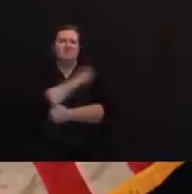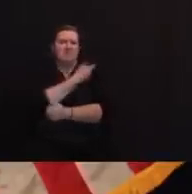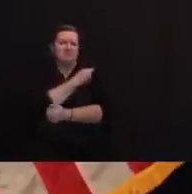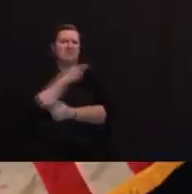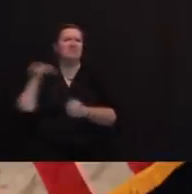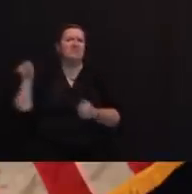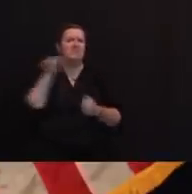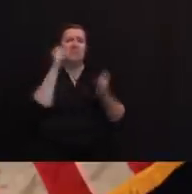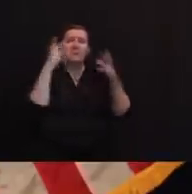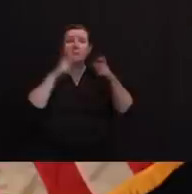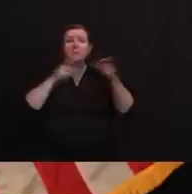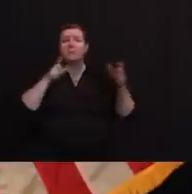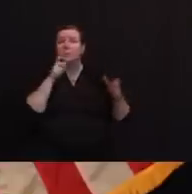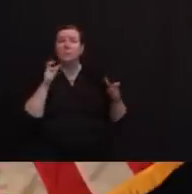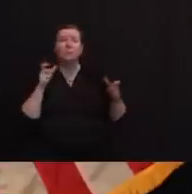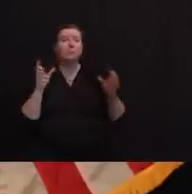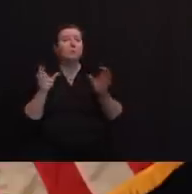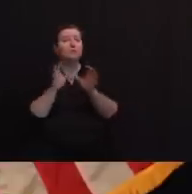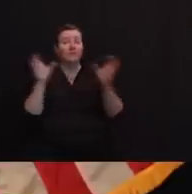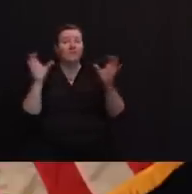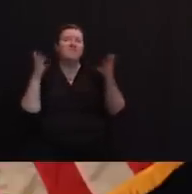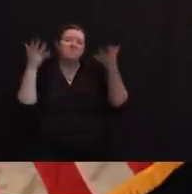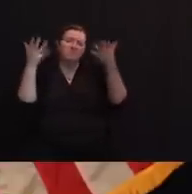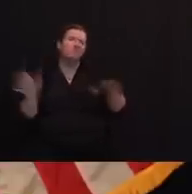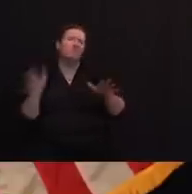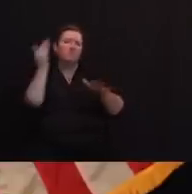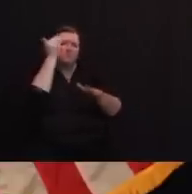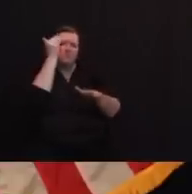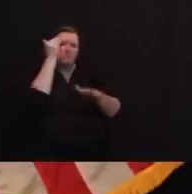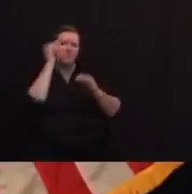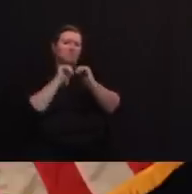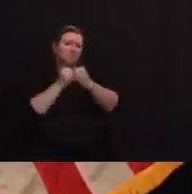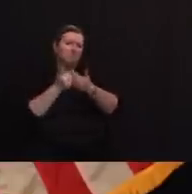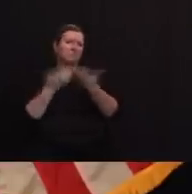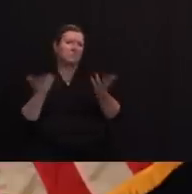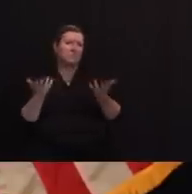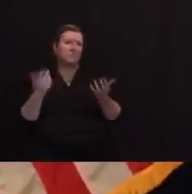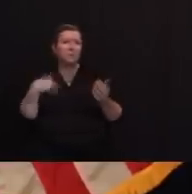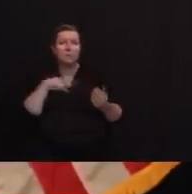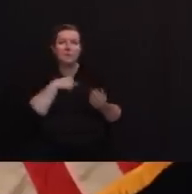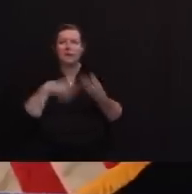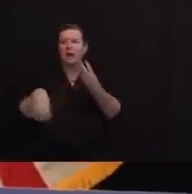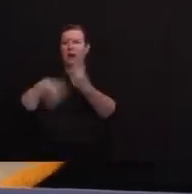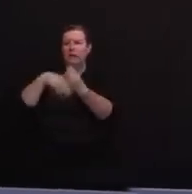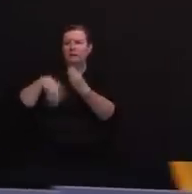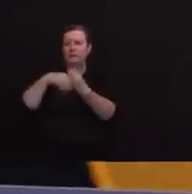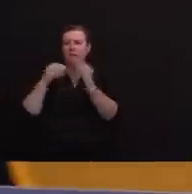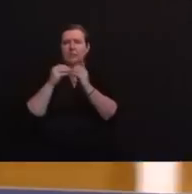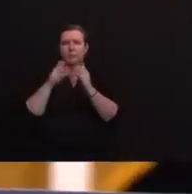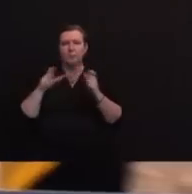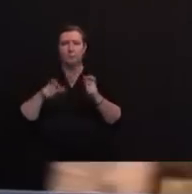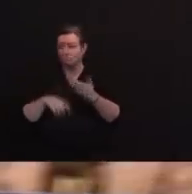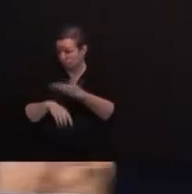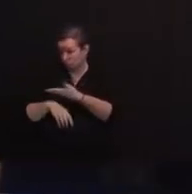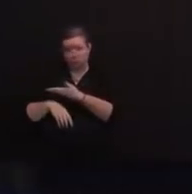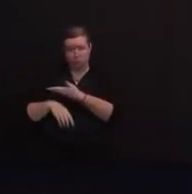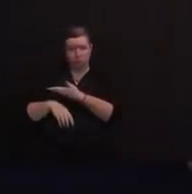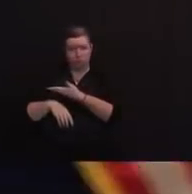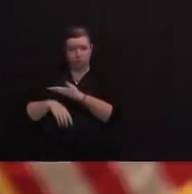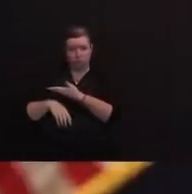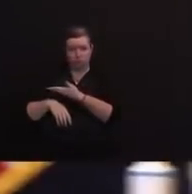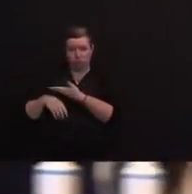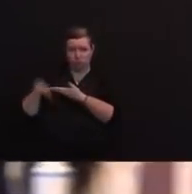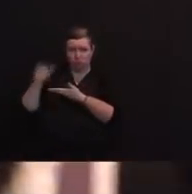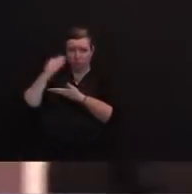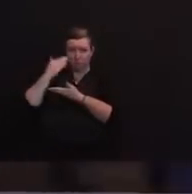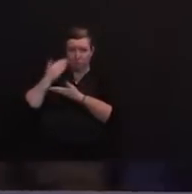state who are certified to do this and are available to do this, but we're trying to add more. Judy, do you know any nurses? I ask it as a nurse. By the way,